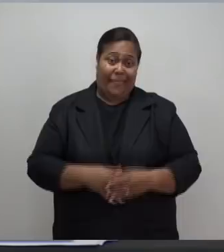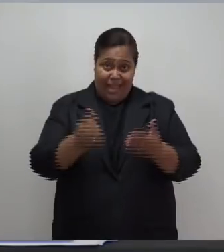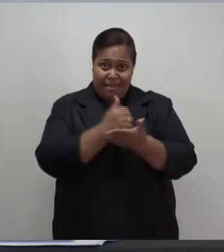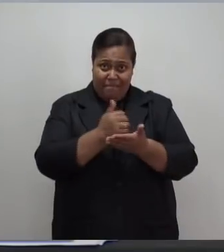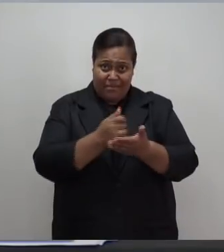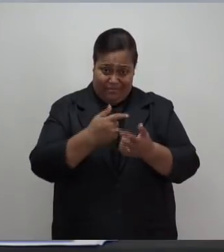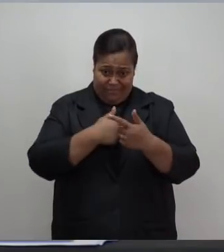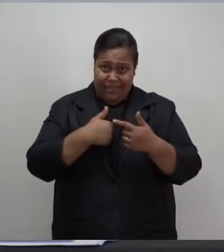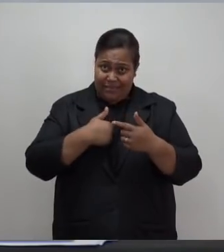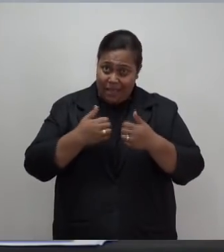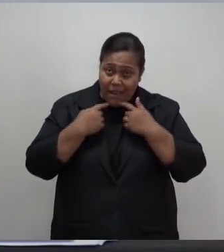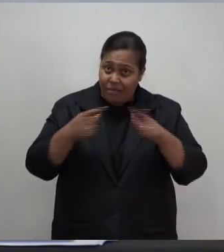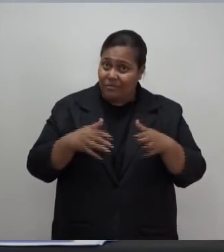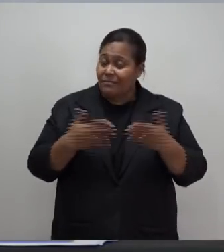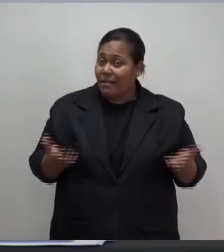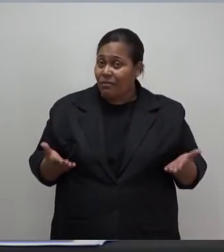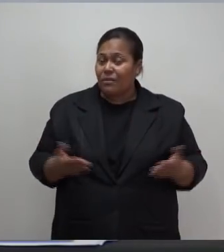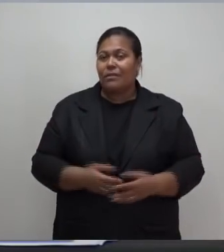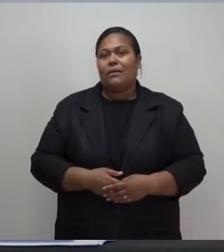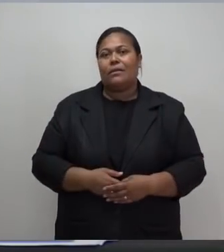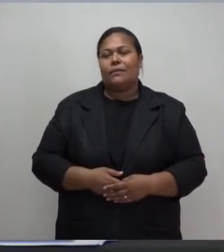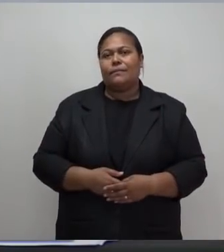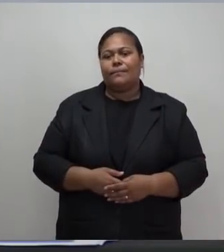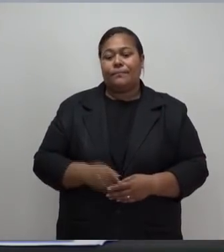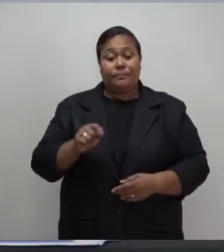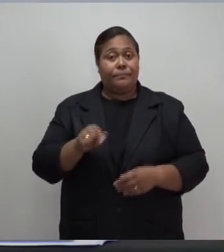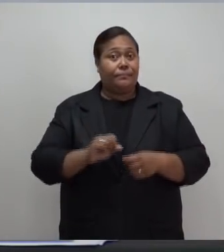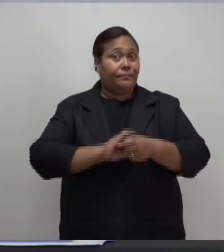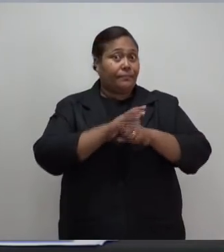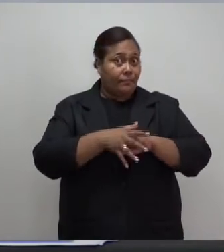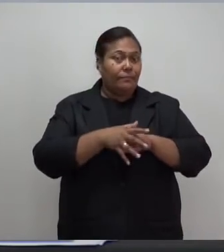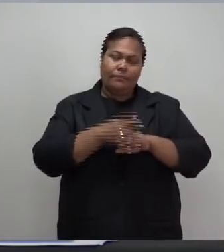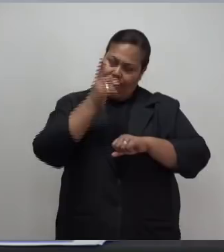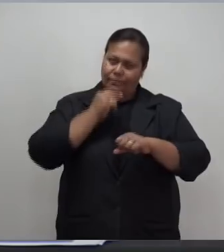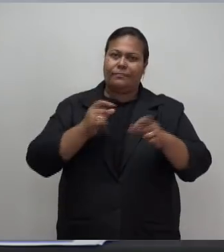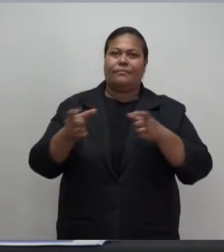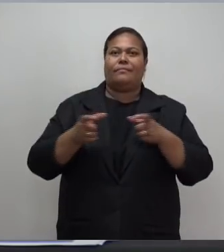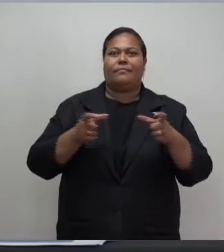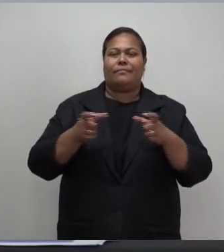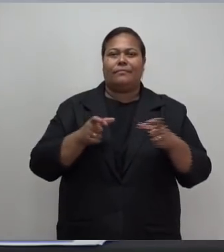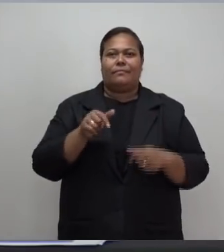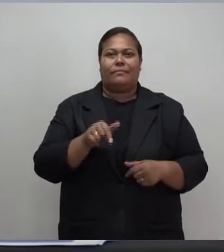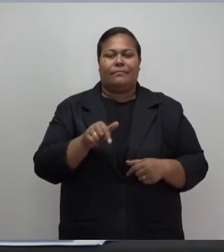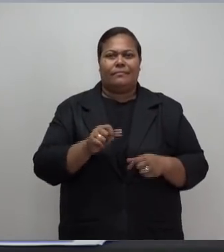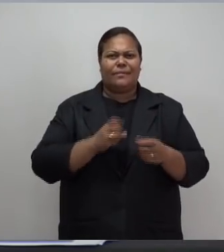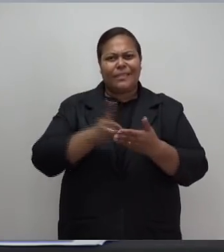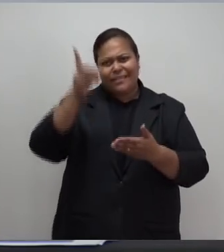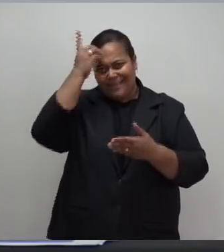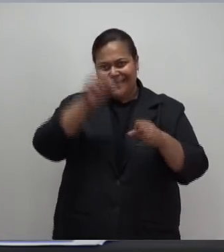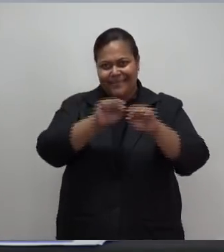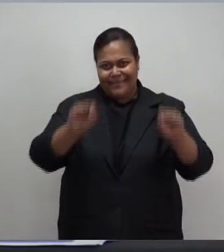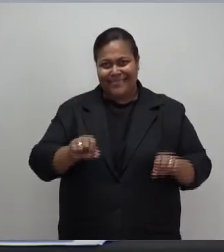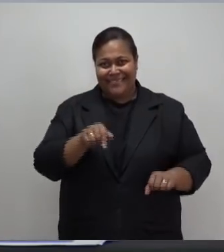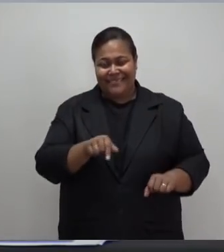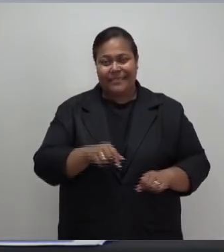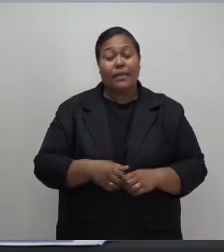actually makes managing COVID-19 very extremely and a very complex issue within the education system.